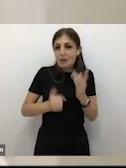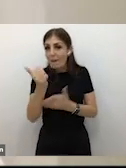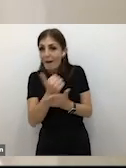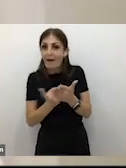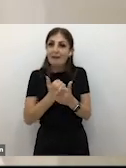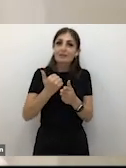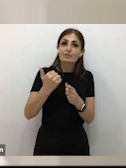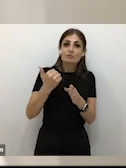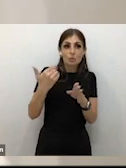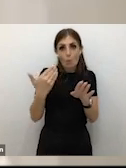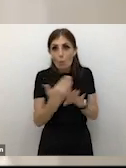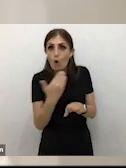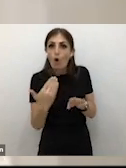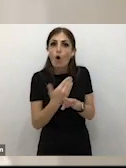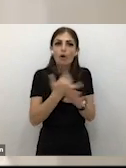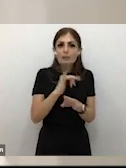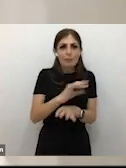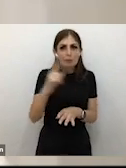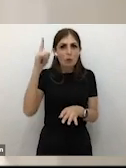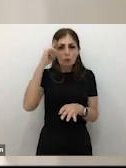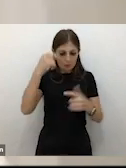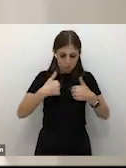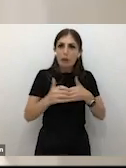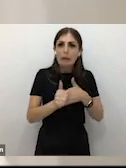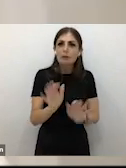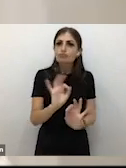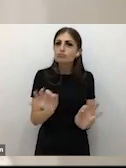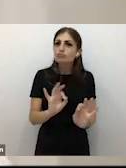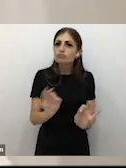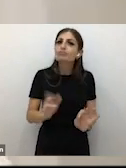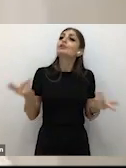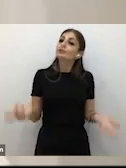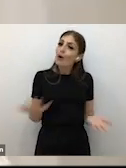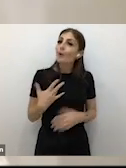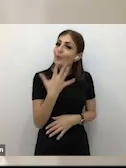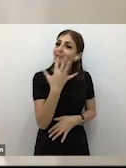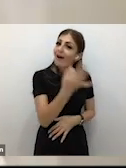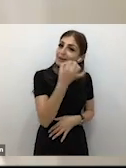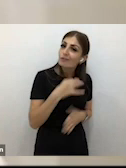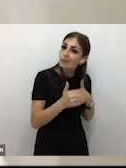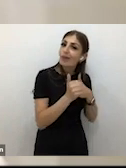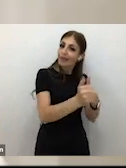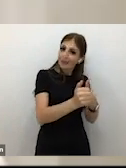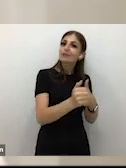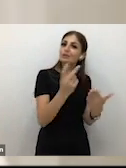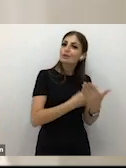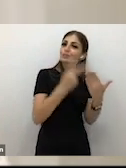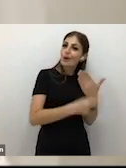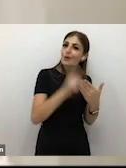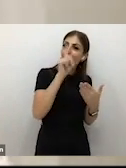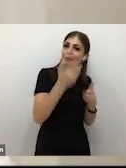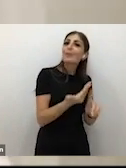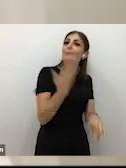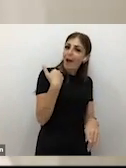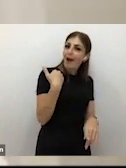creative workers might not think of what they do as leadership. So we've asked some of our leadership program alumni to tell you